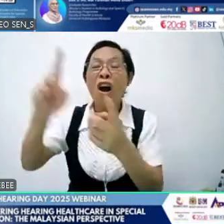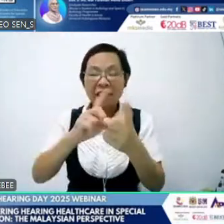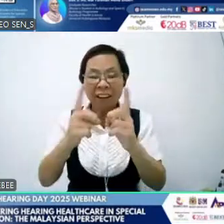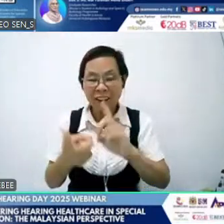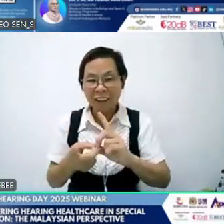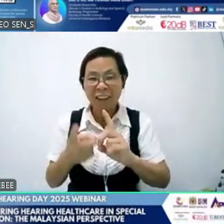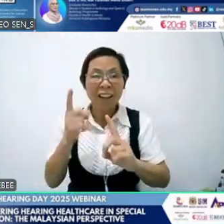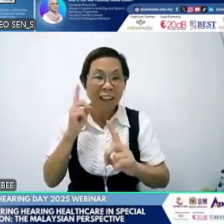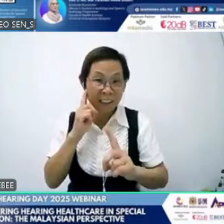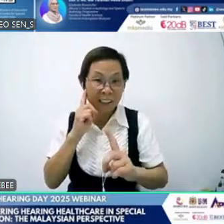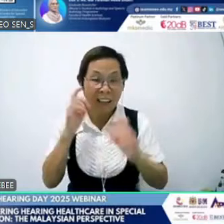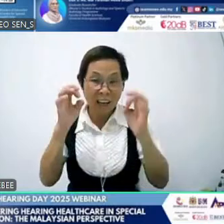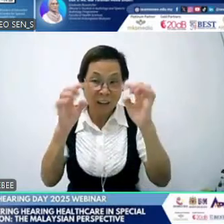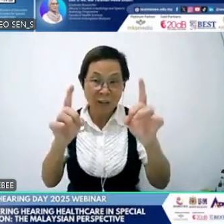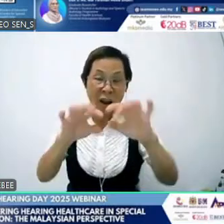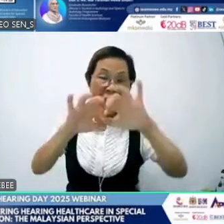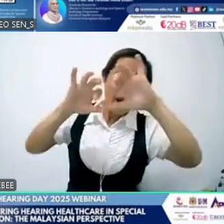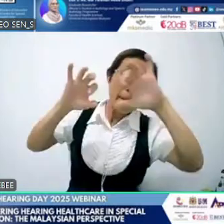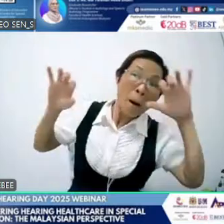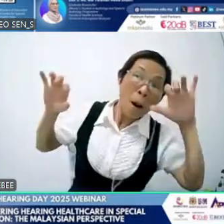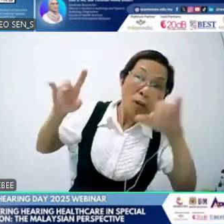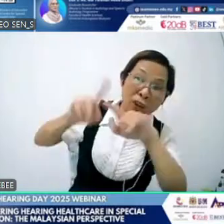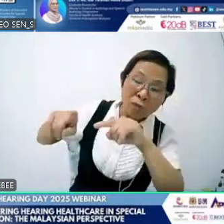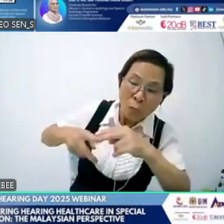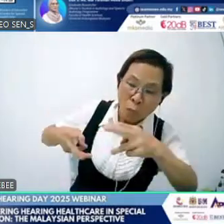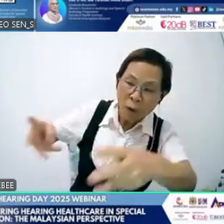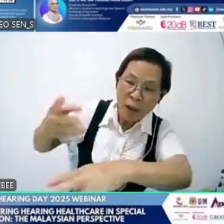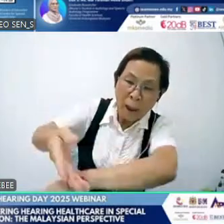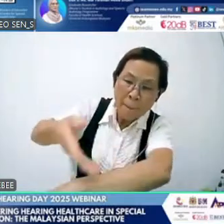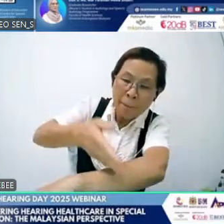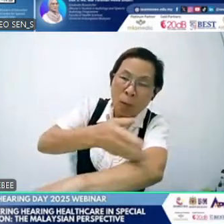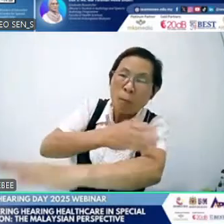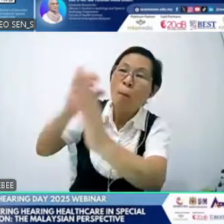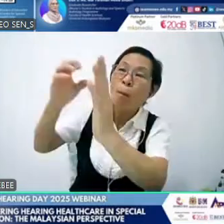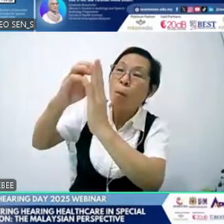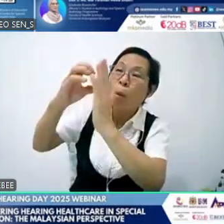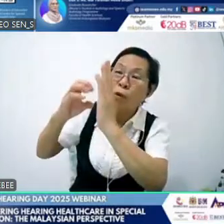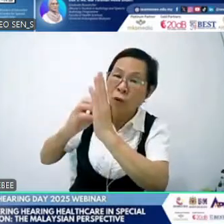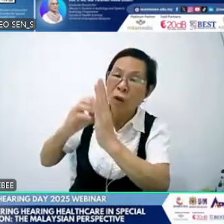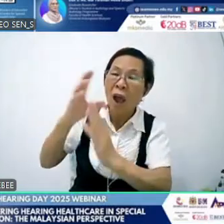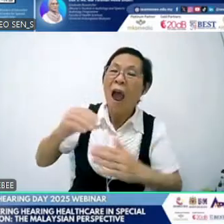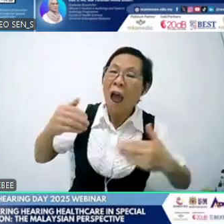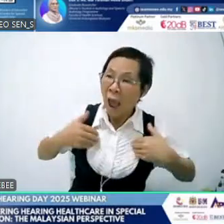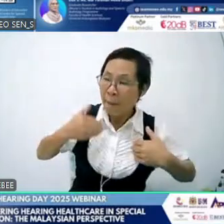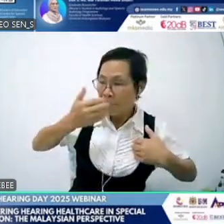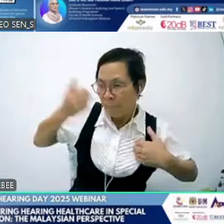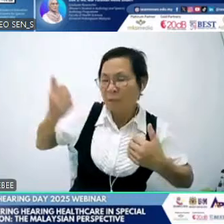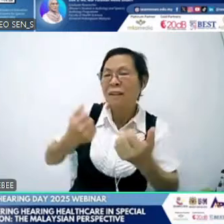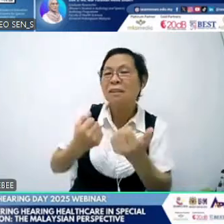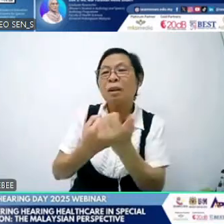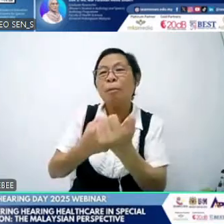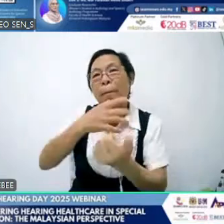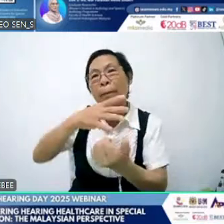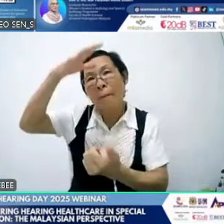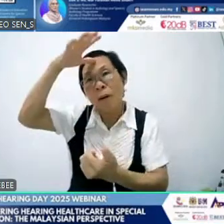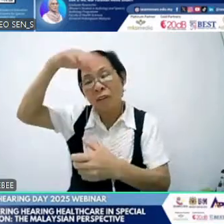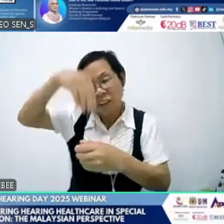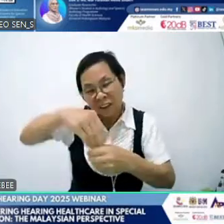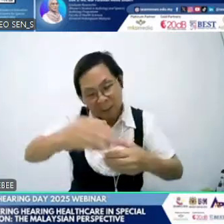education, exploring ways to enhance the module and provide better support for parents on this